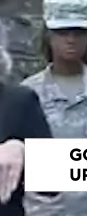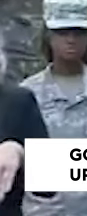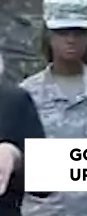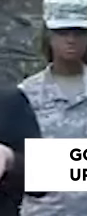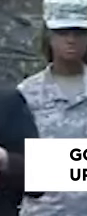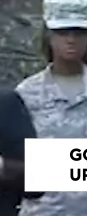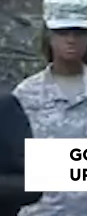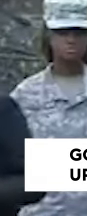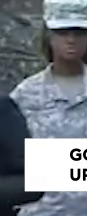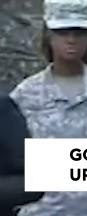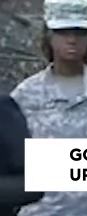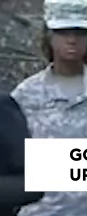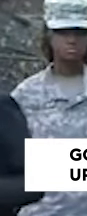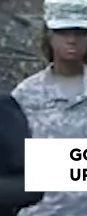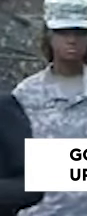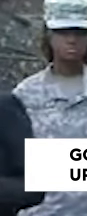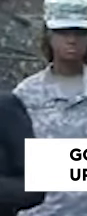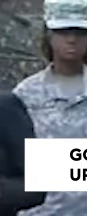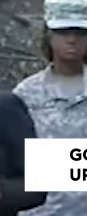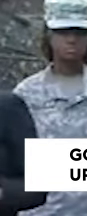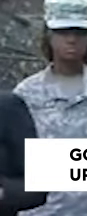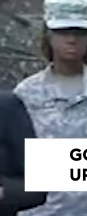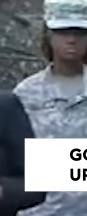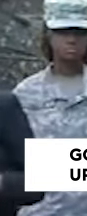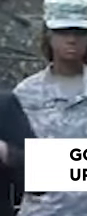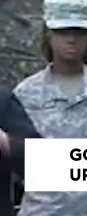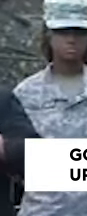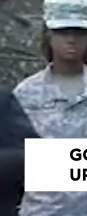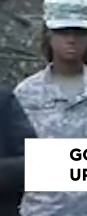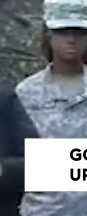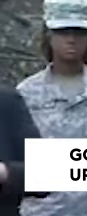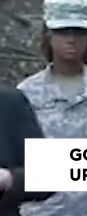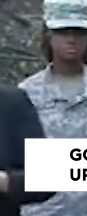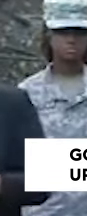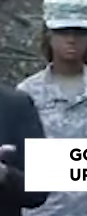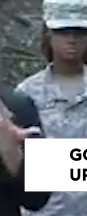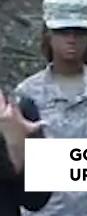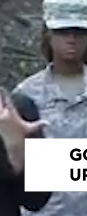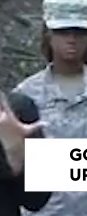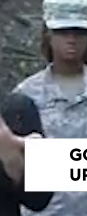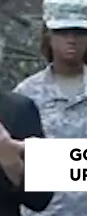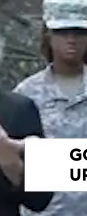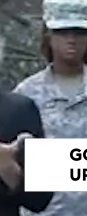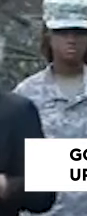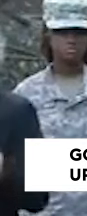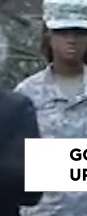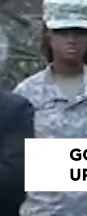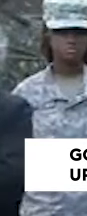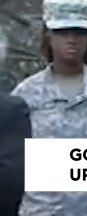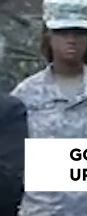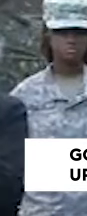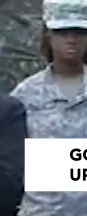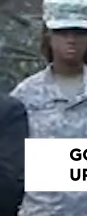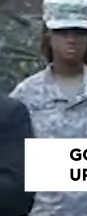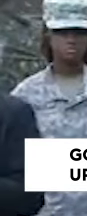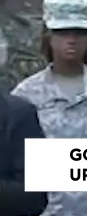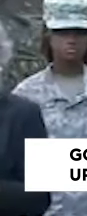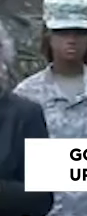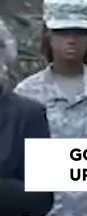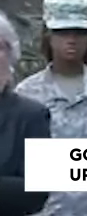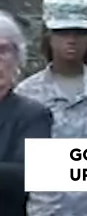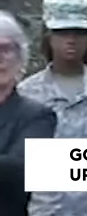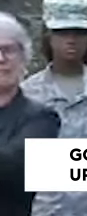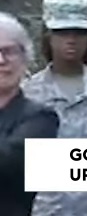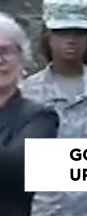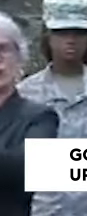way on this storm. And I think part of it is that when you see storm surge of that nature, like we saw during Ian, I think a lot